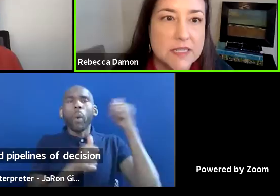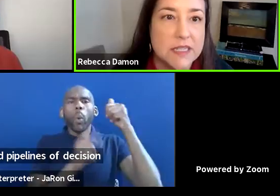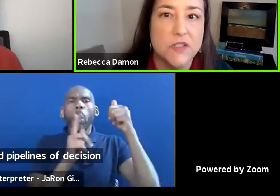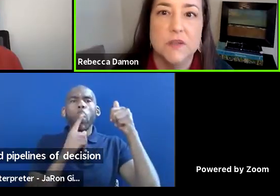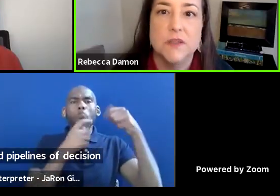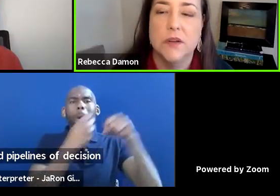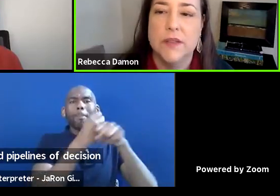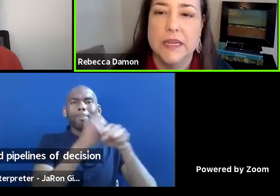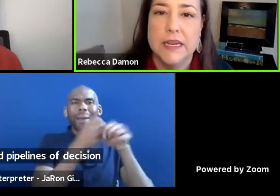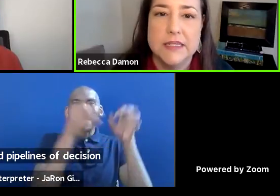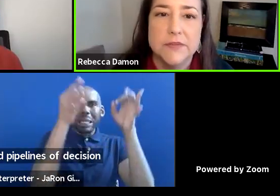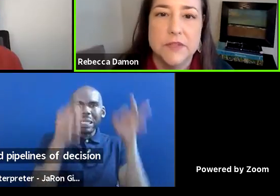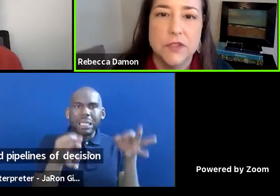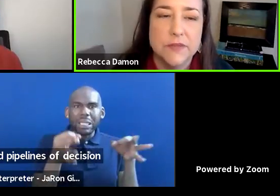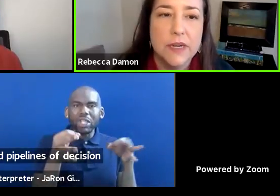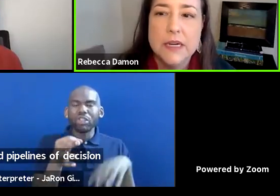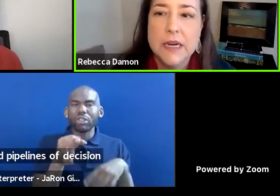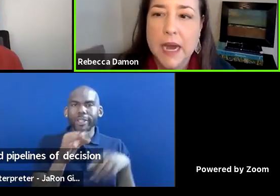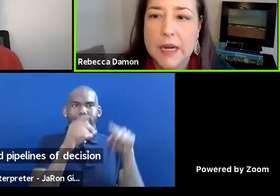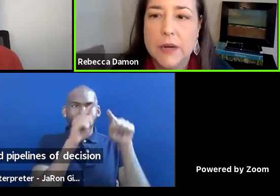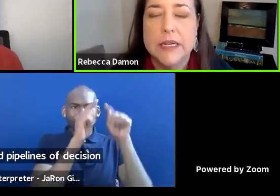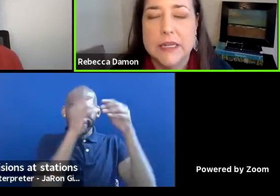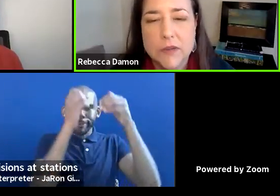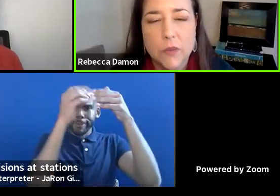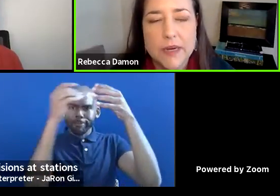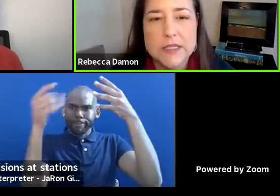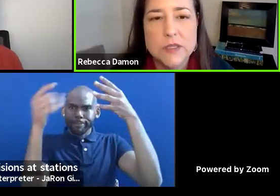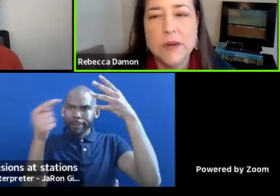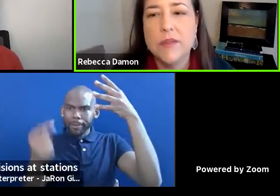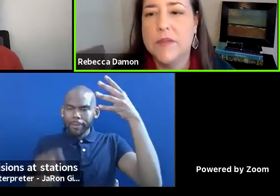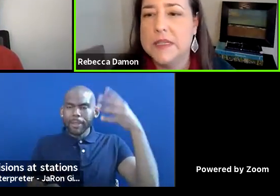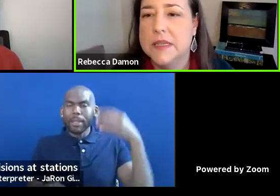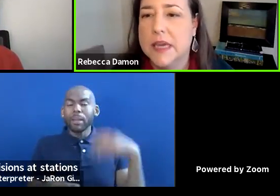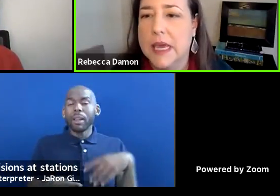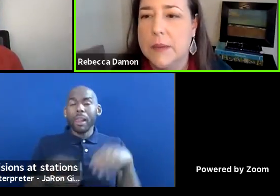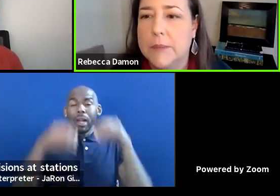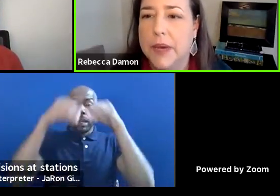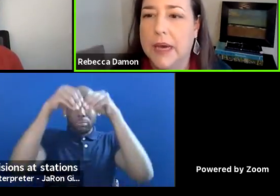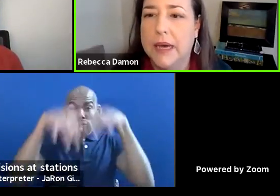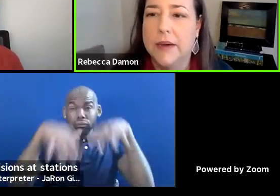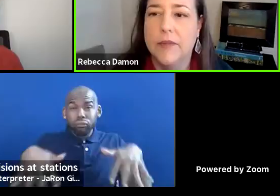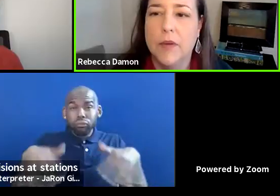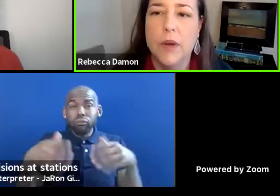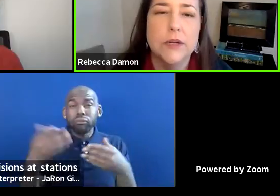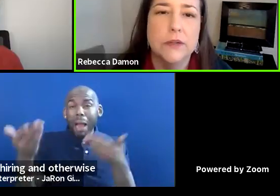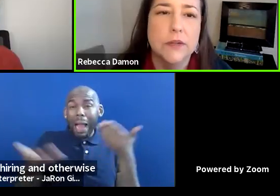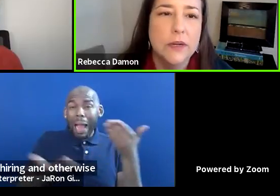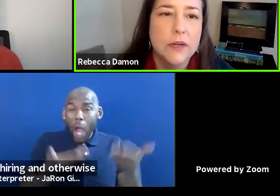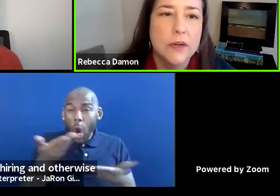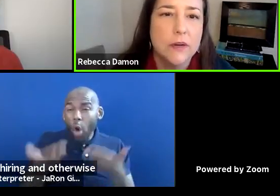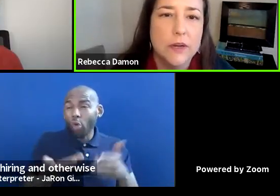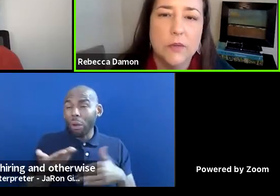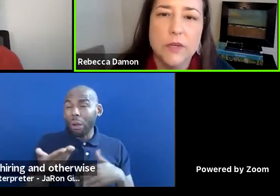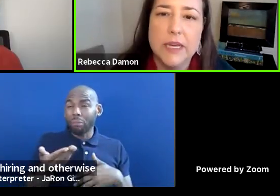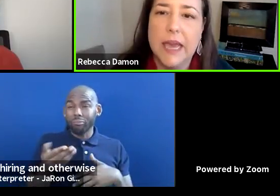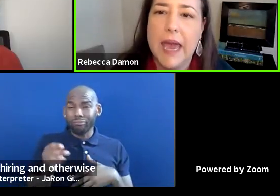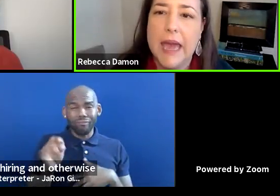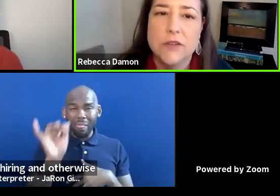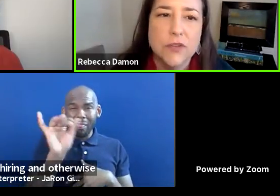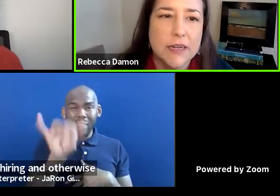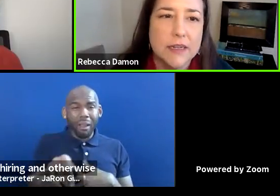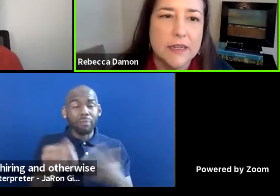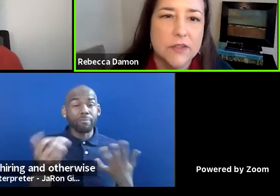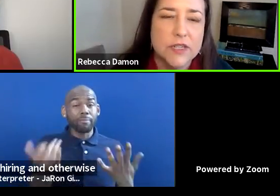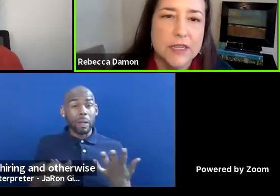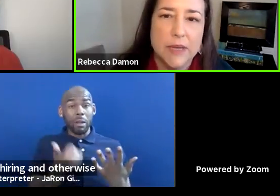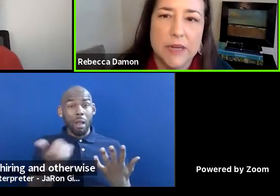decisions at stations and all that kind of stuff in terms of hiring and otherwise. One of the things that came up that we're, looking at